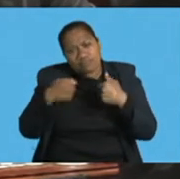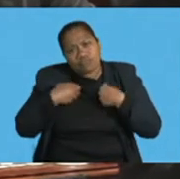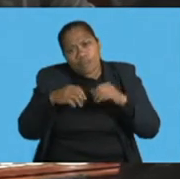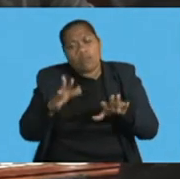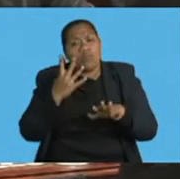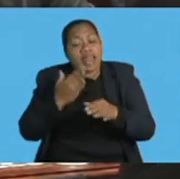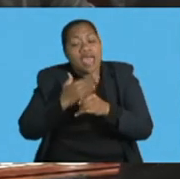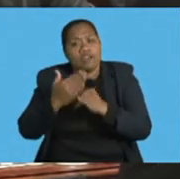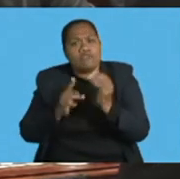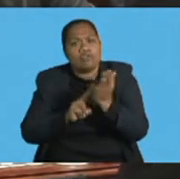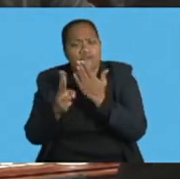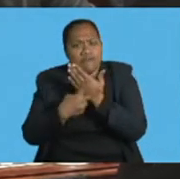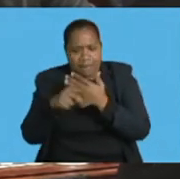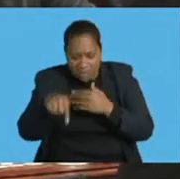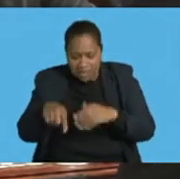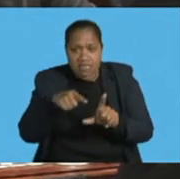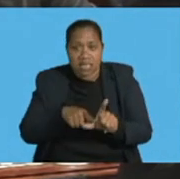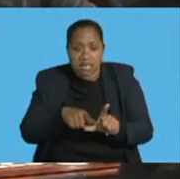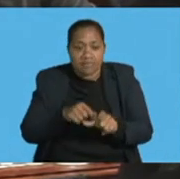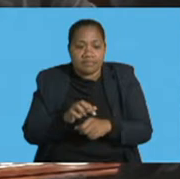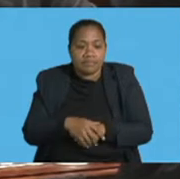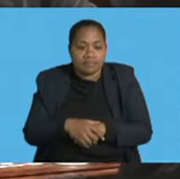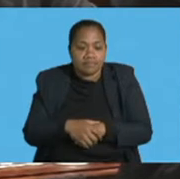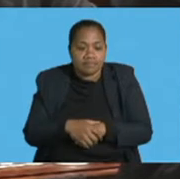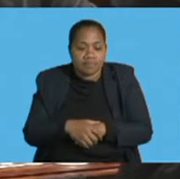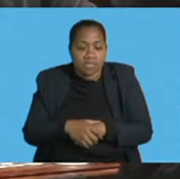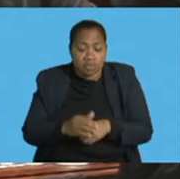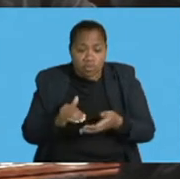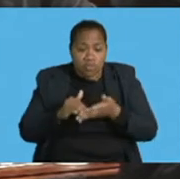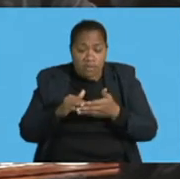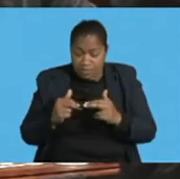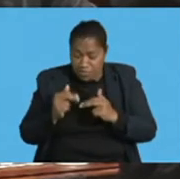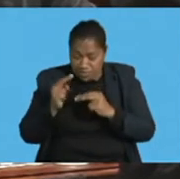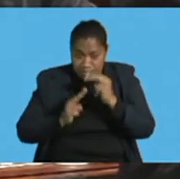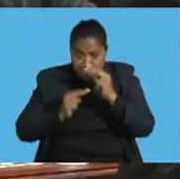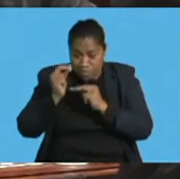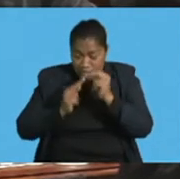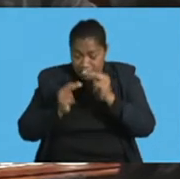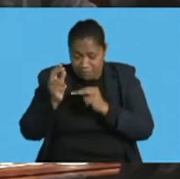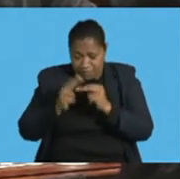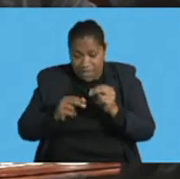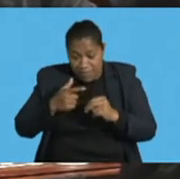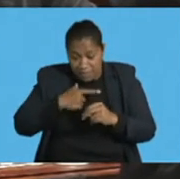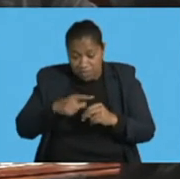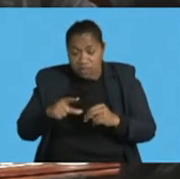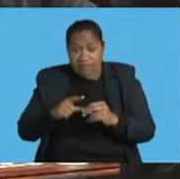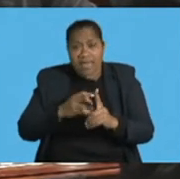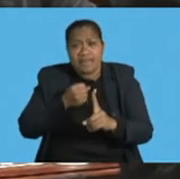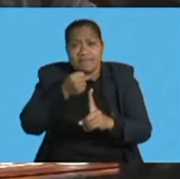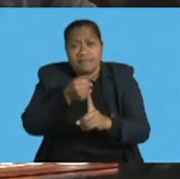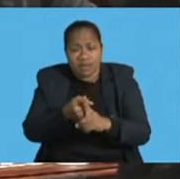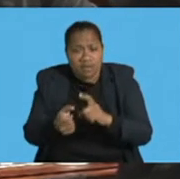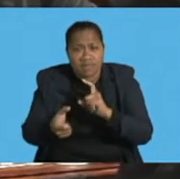year. Speaker said to help build resilience of coastal communities to the impact of climate-induced coastal erosion, storm surge, and coastal